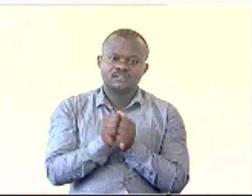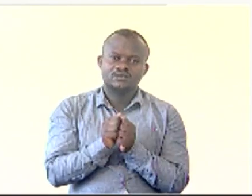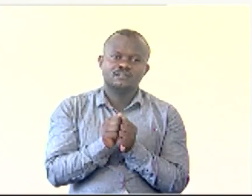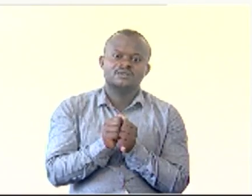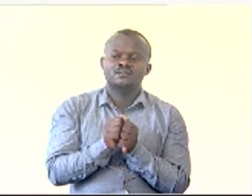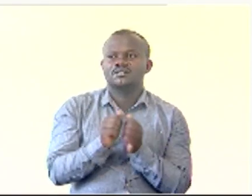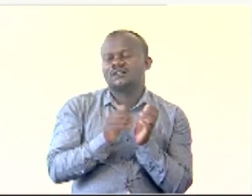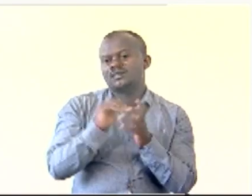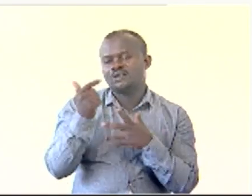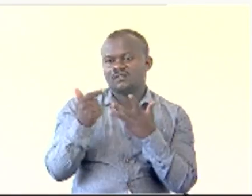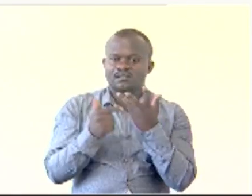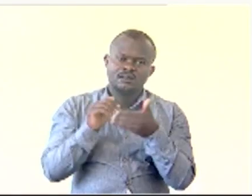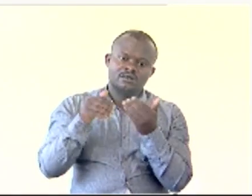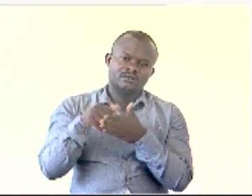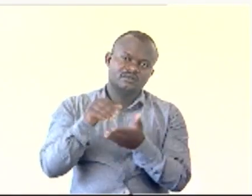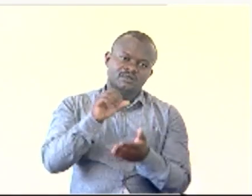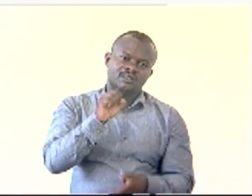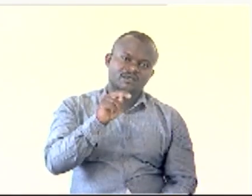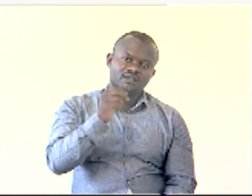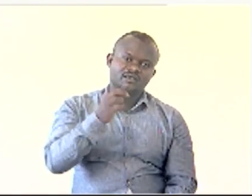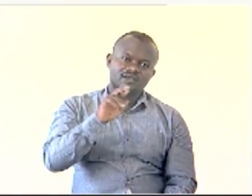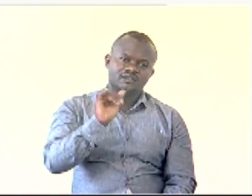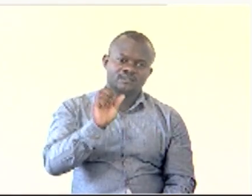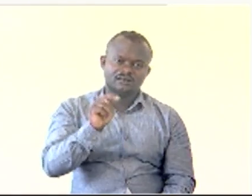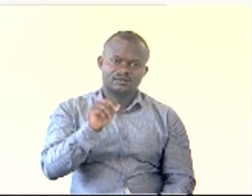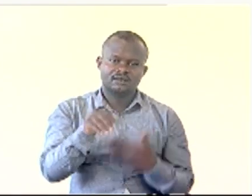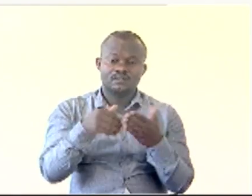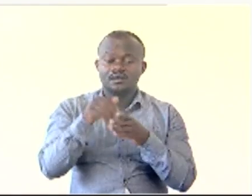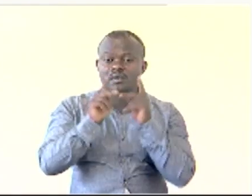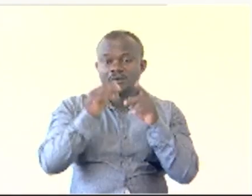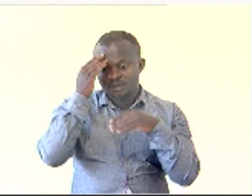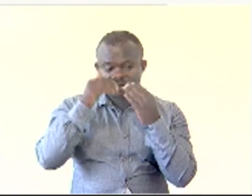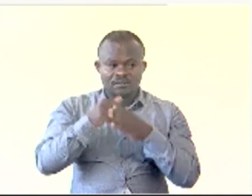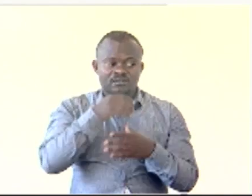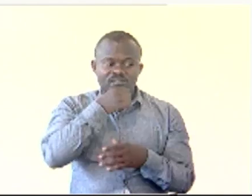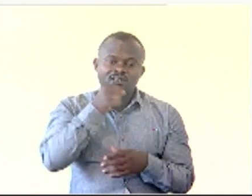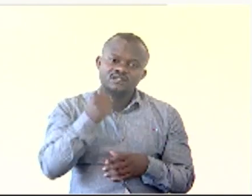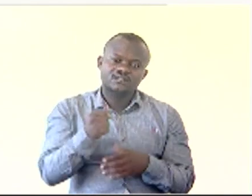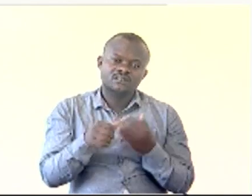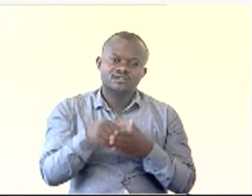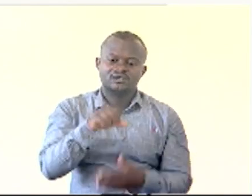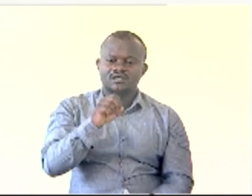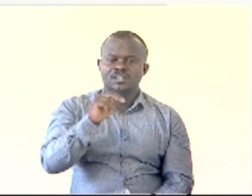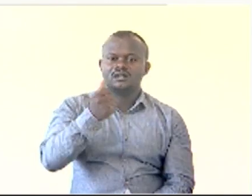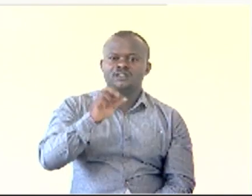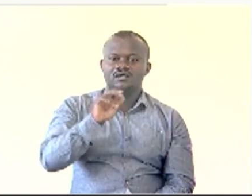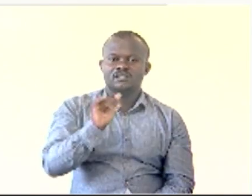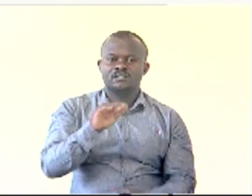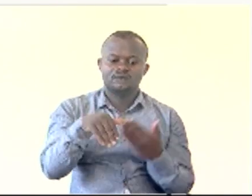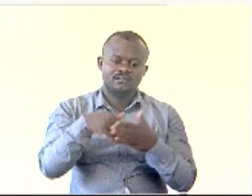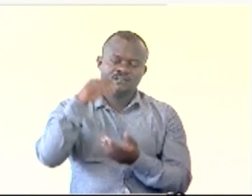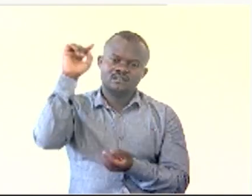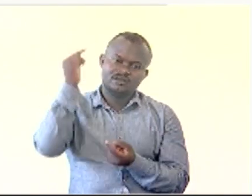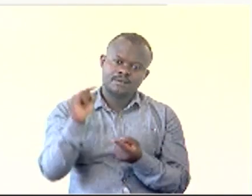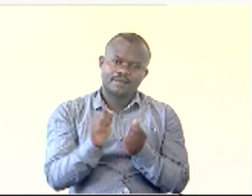that provides synovial fluid. You have ever seen some people, because of aging, the synovial fluid